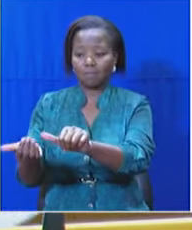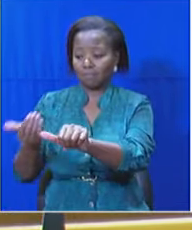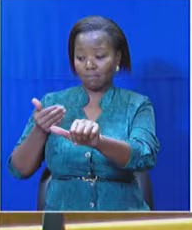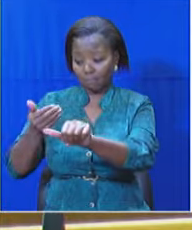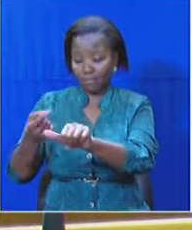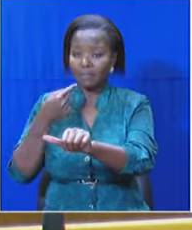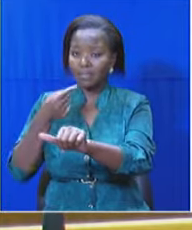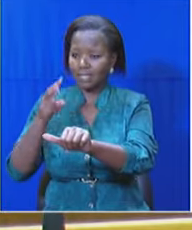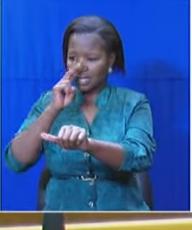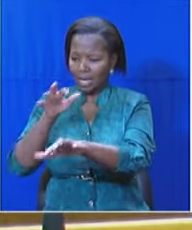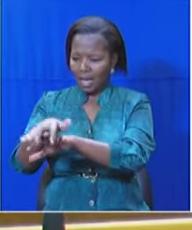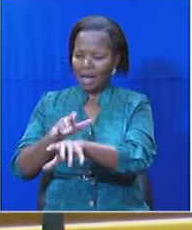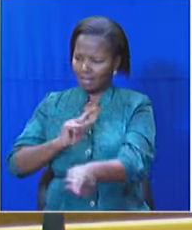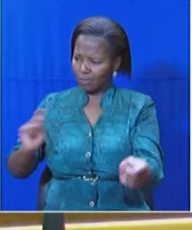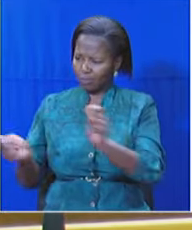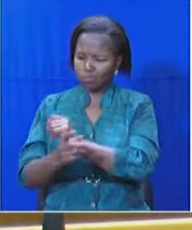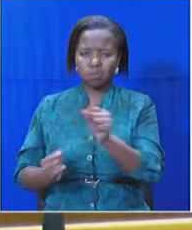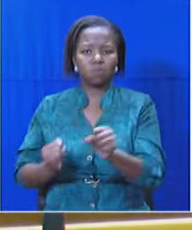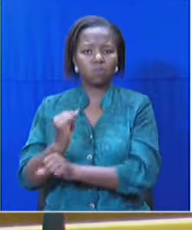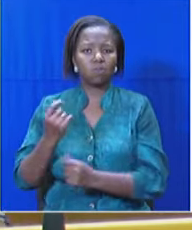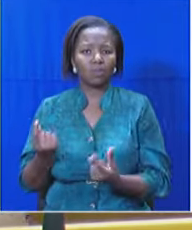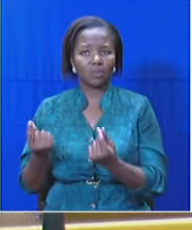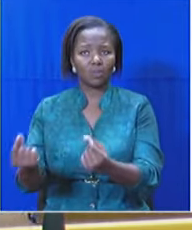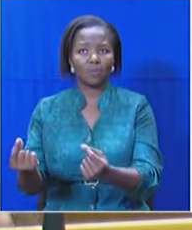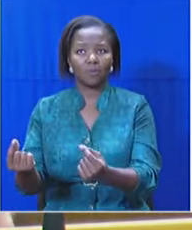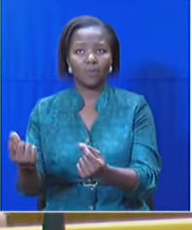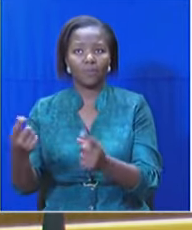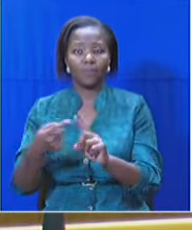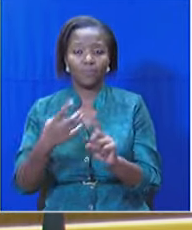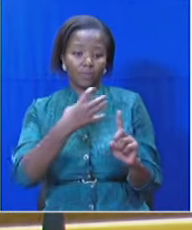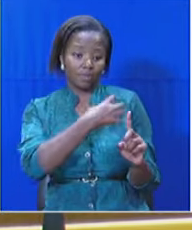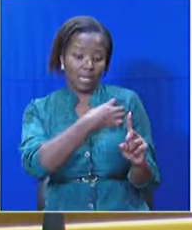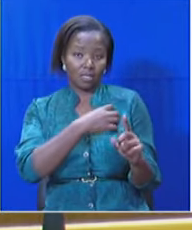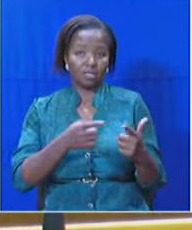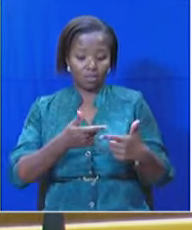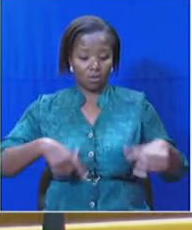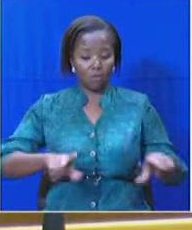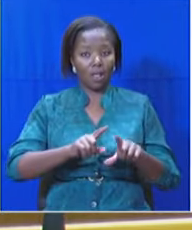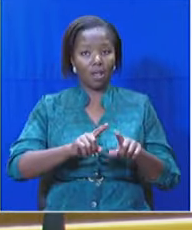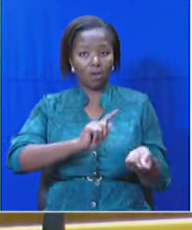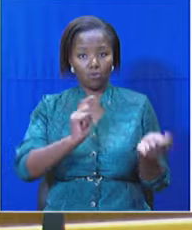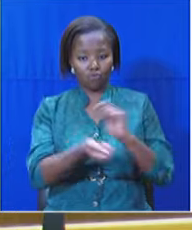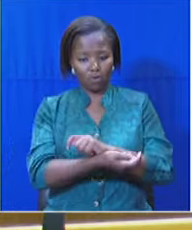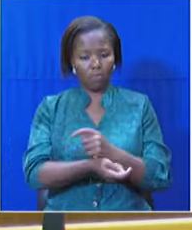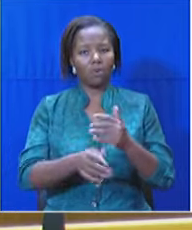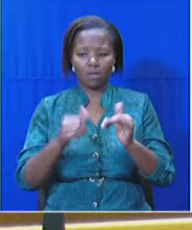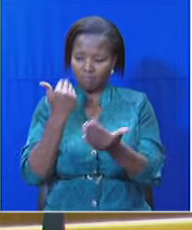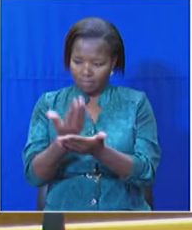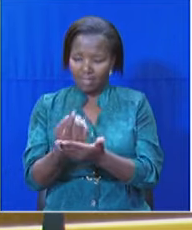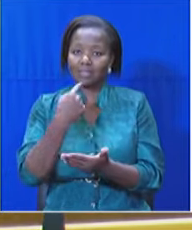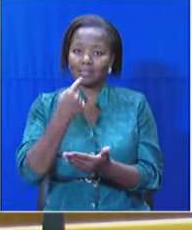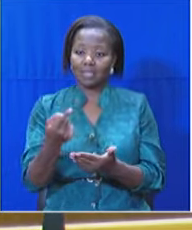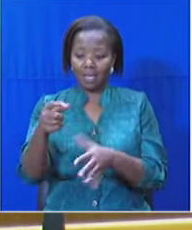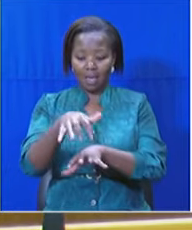radical agrarian transformation. The Minister of Rural Development and Land Reform proposed the agrarian transformation